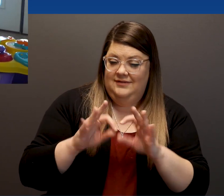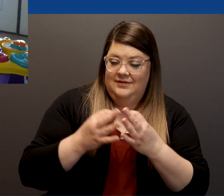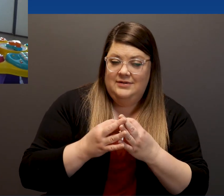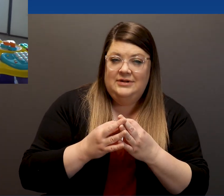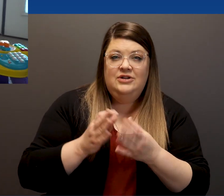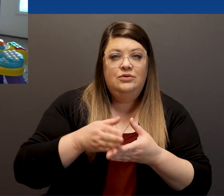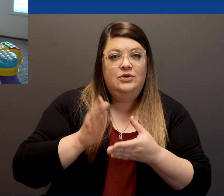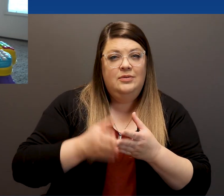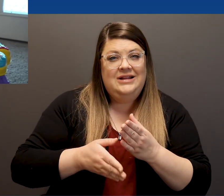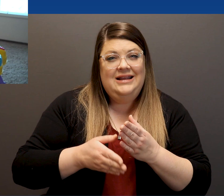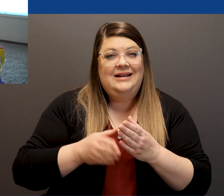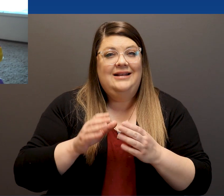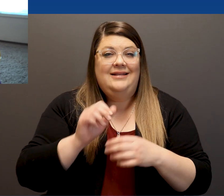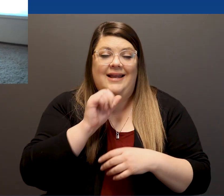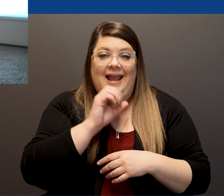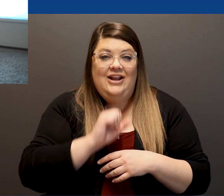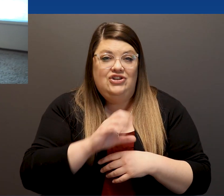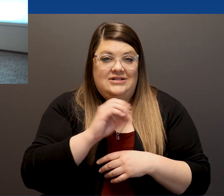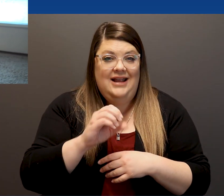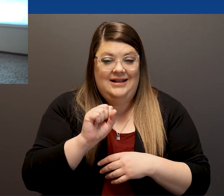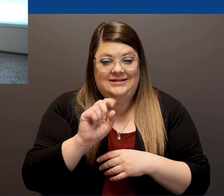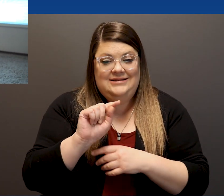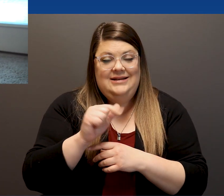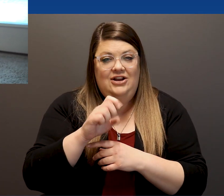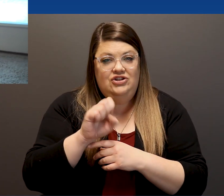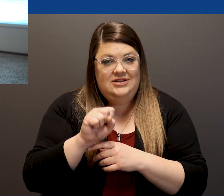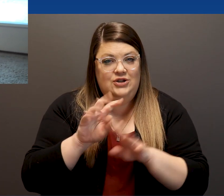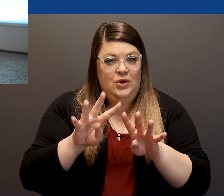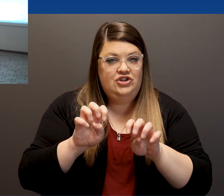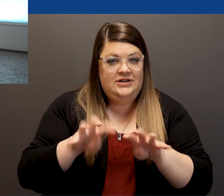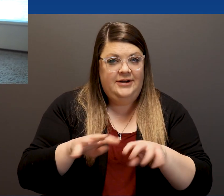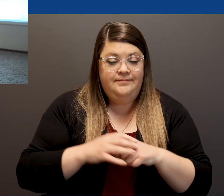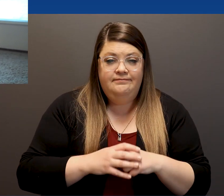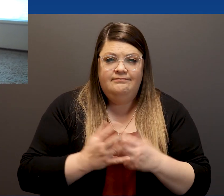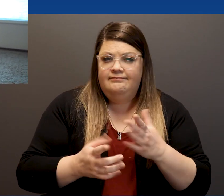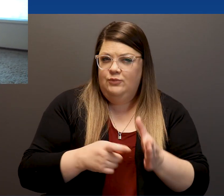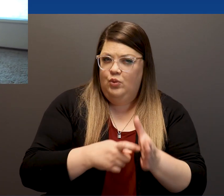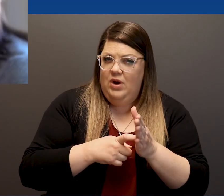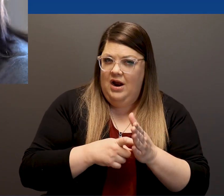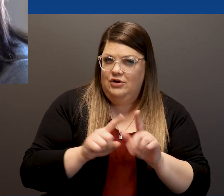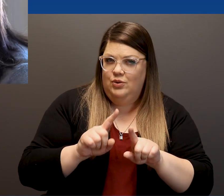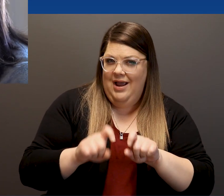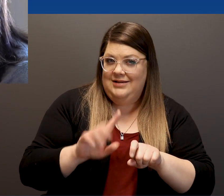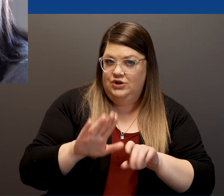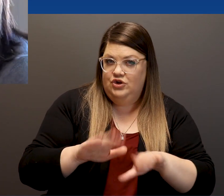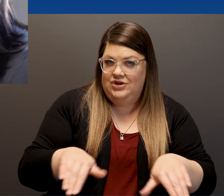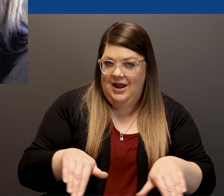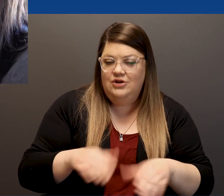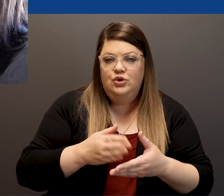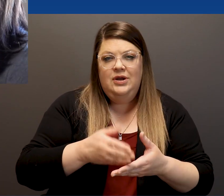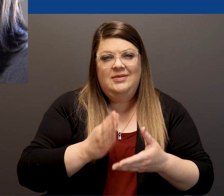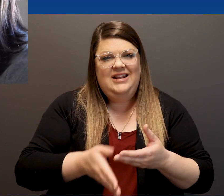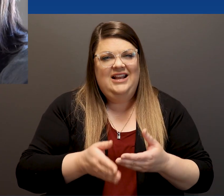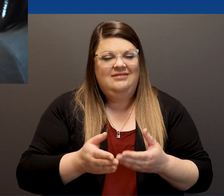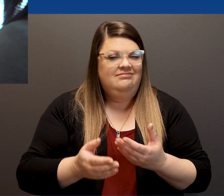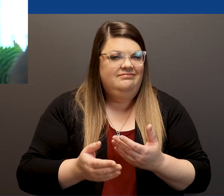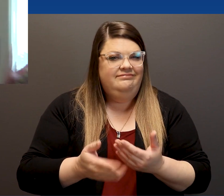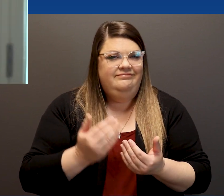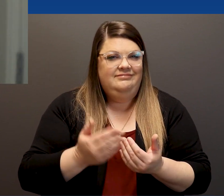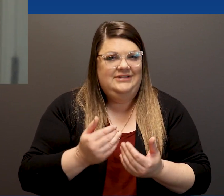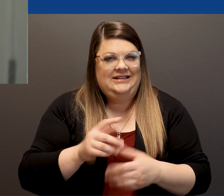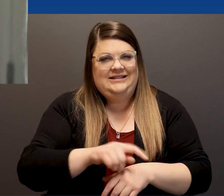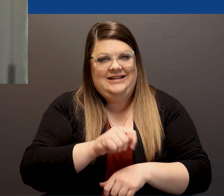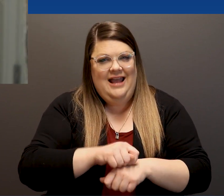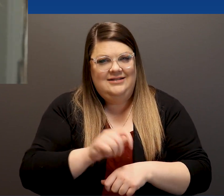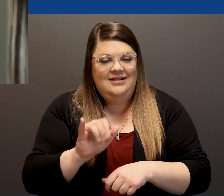complete the Ages and Stages questionnaire. This may require that you ask your child to complete some simple tasks, like